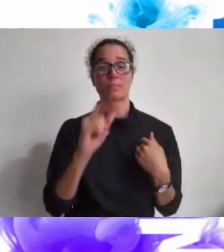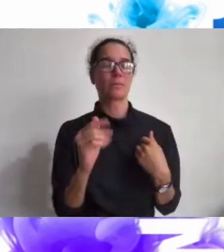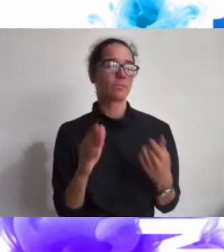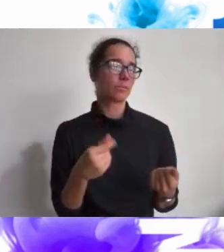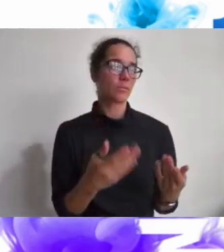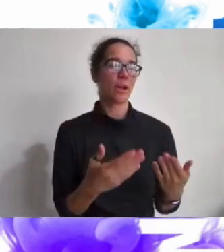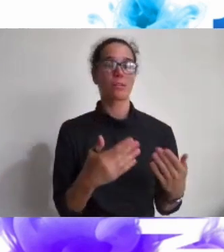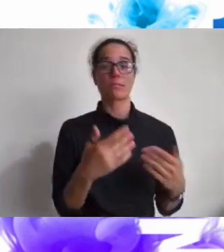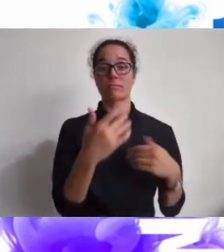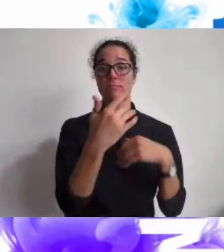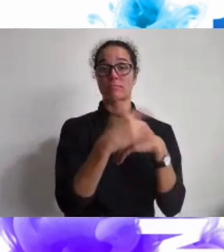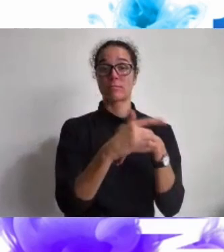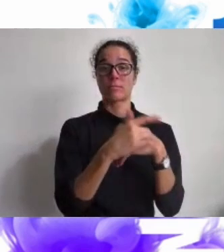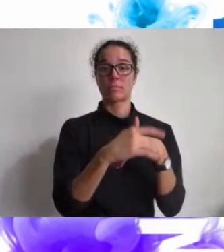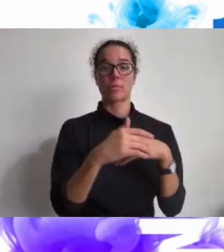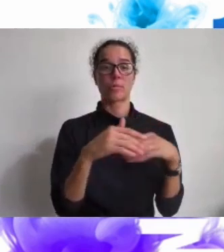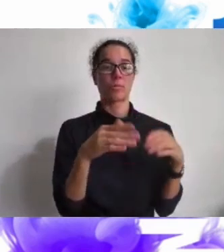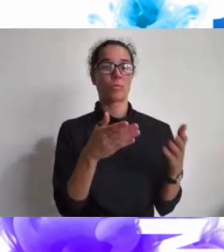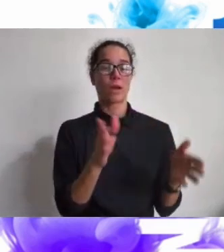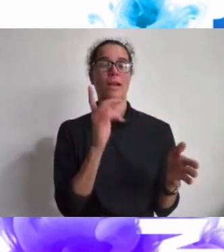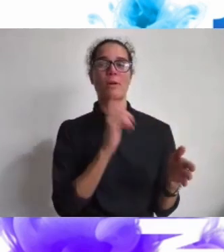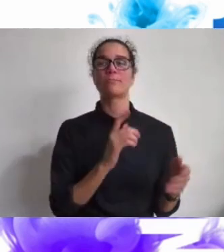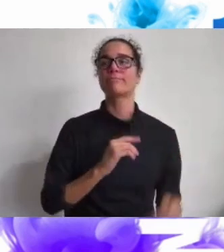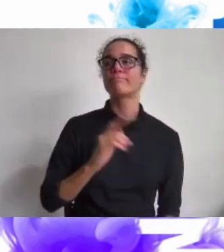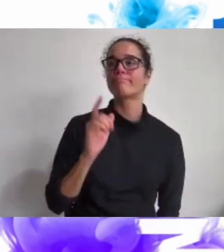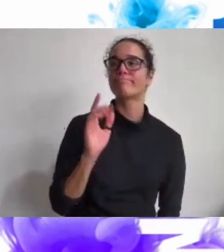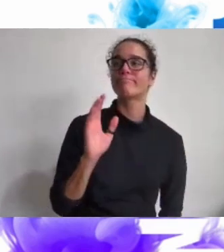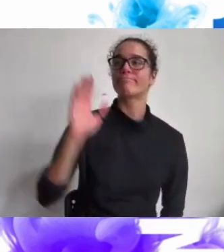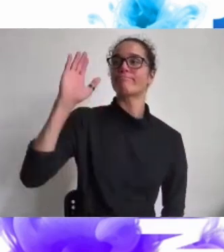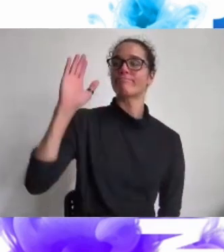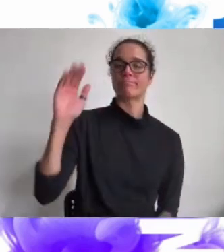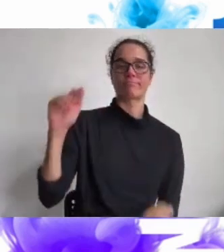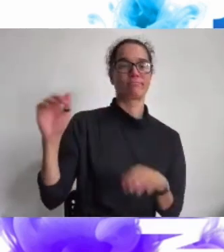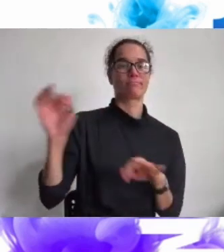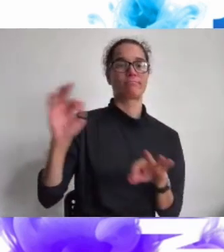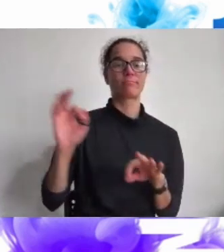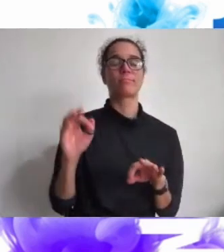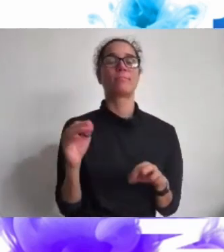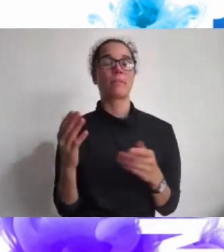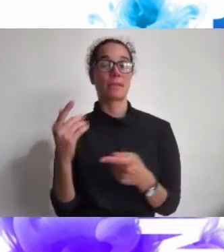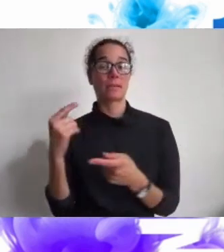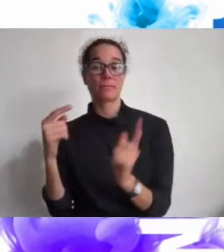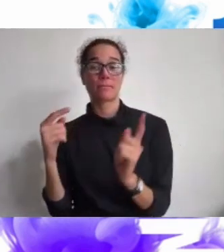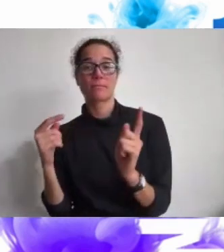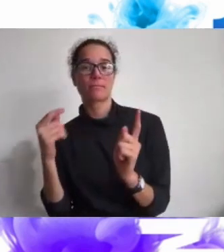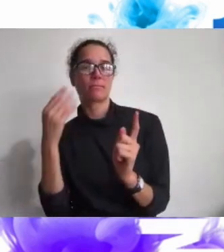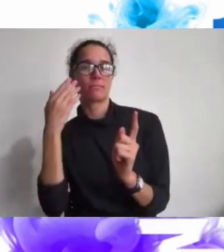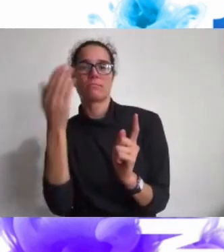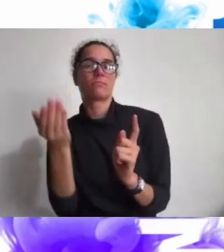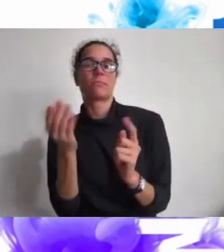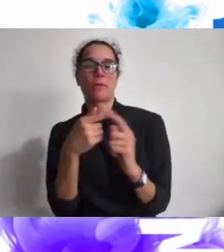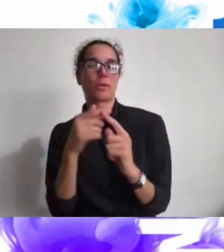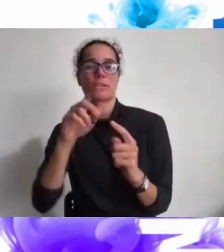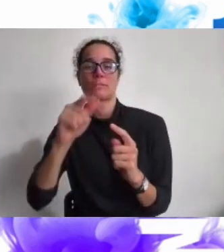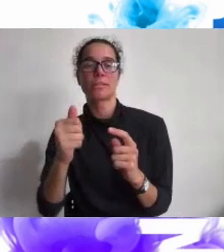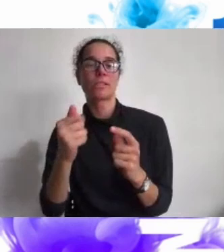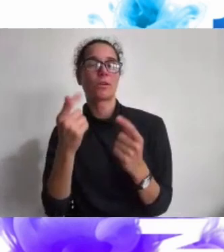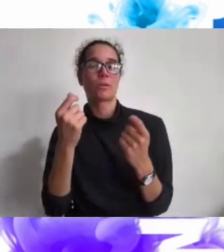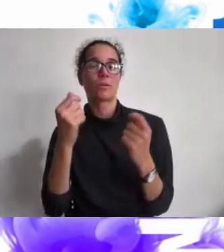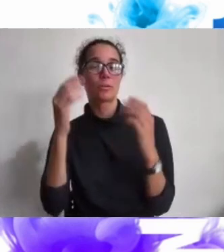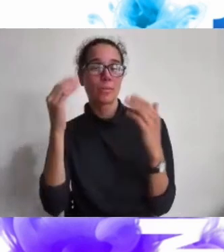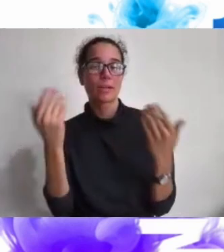haven't experienced disability, have had experience in the disability space in the past. So helps to